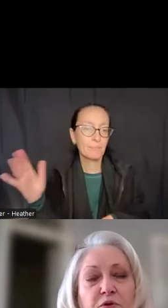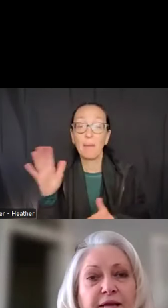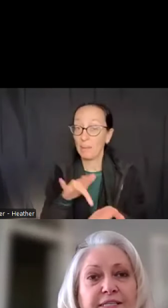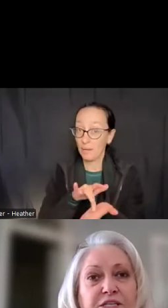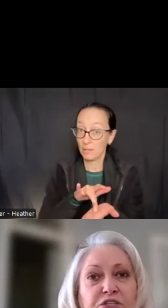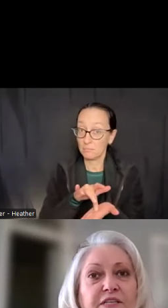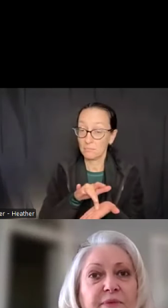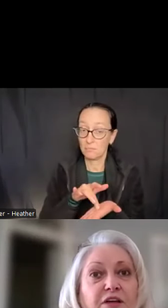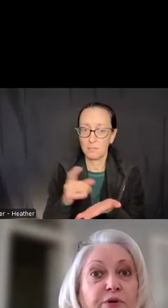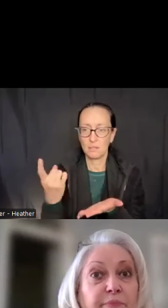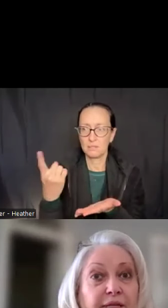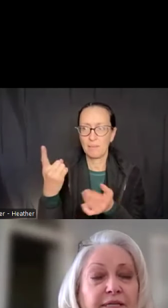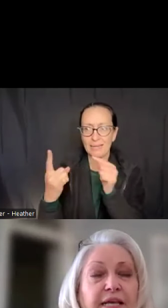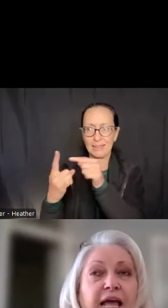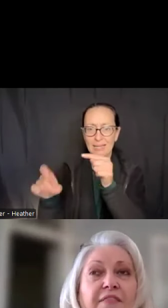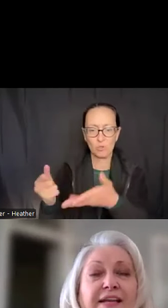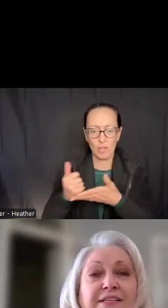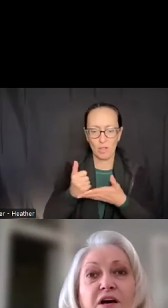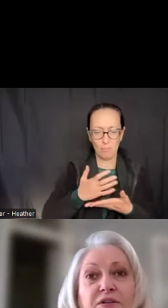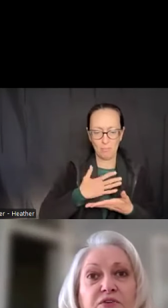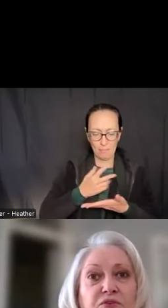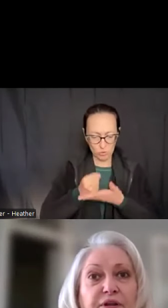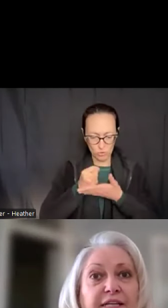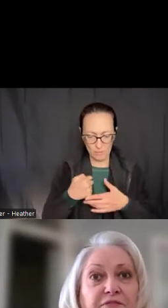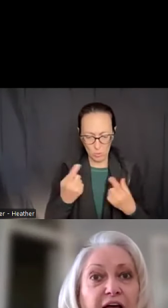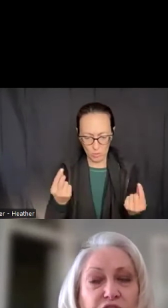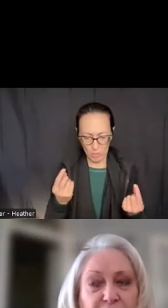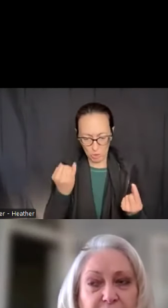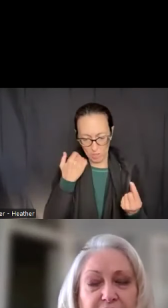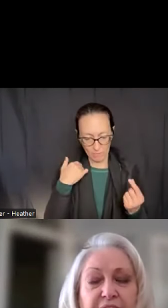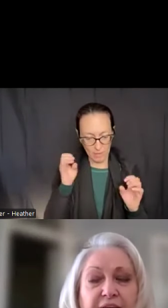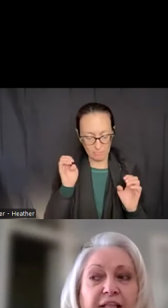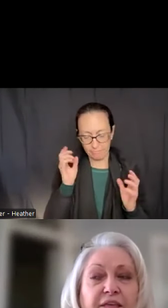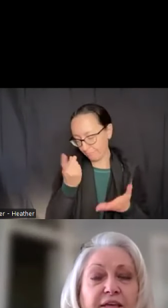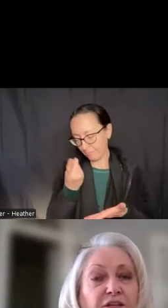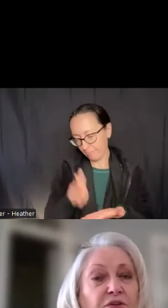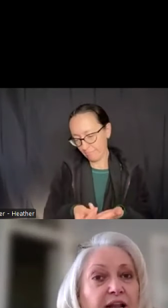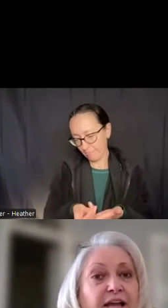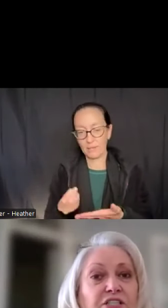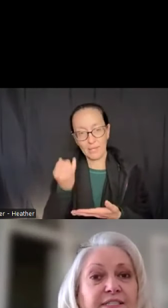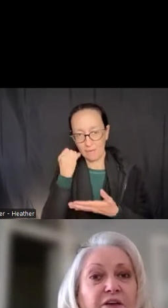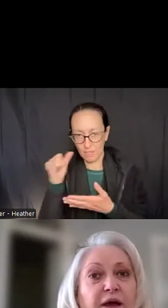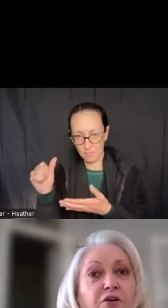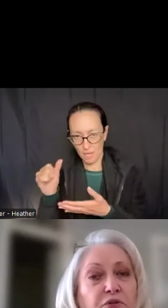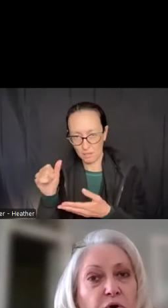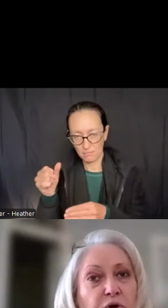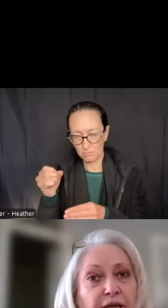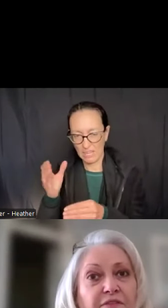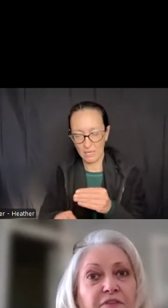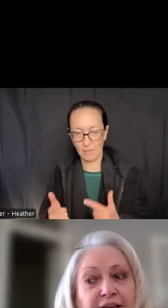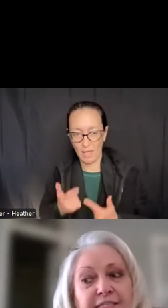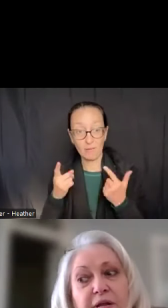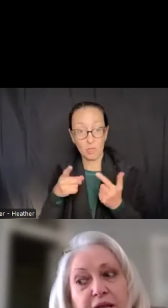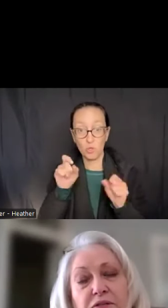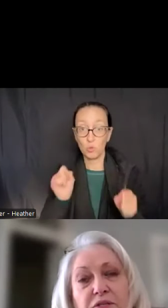to help you make decisions about treatment that is not concerning end of life treatment. Then you can actually sign a power of